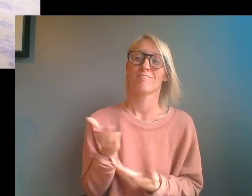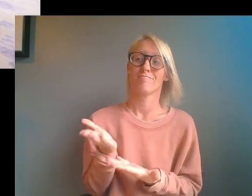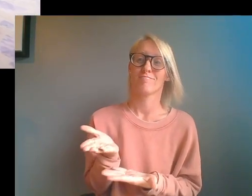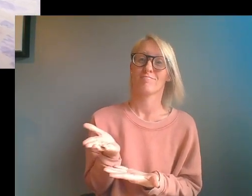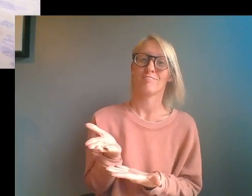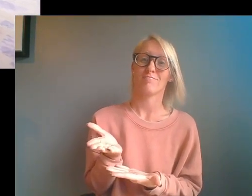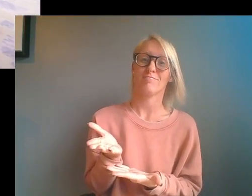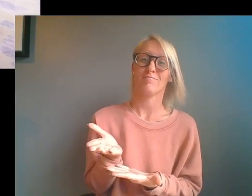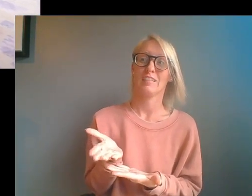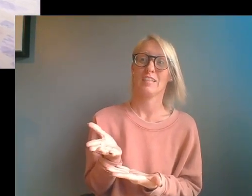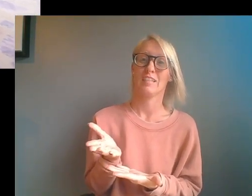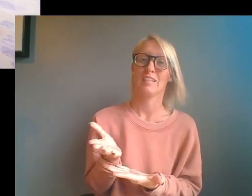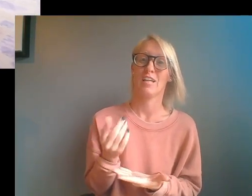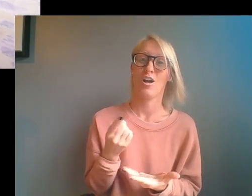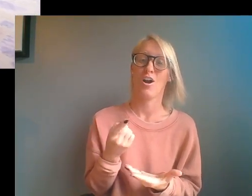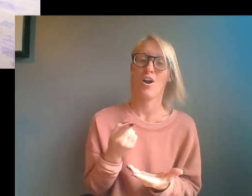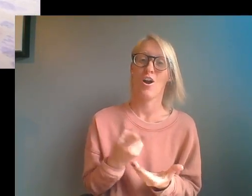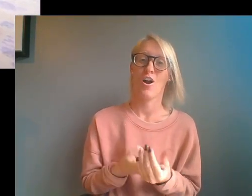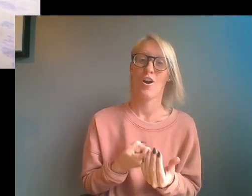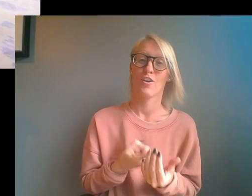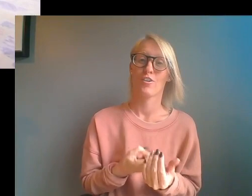It's a good sized hot dog.